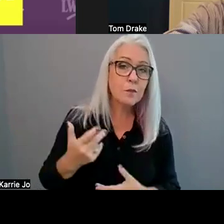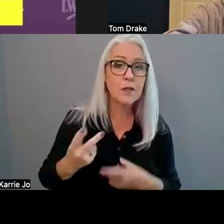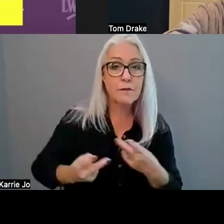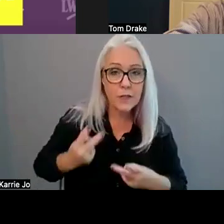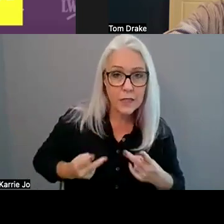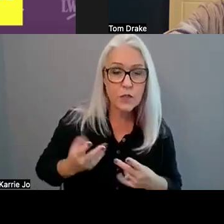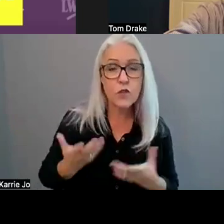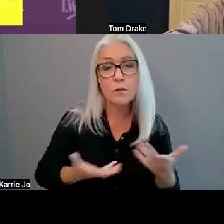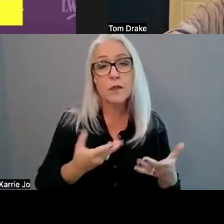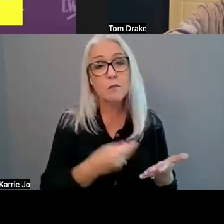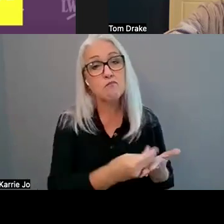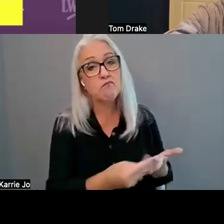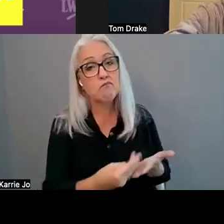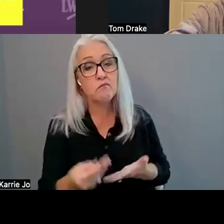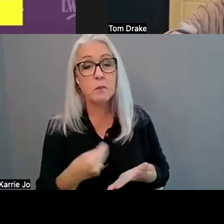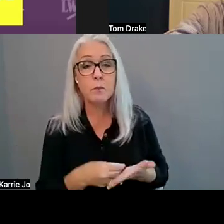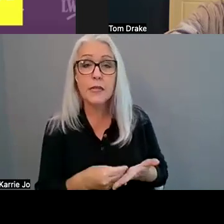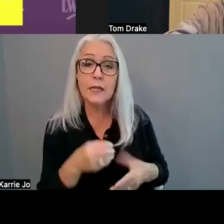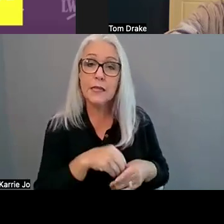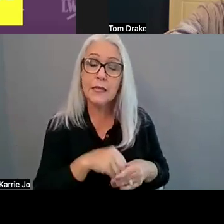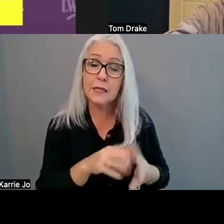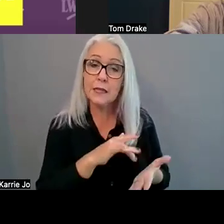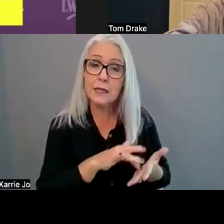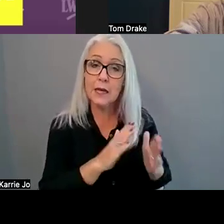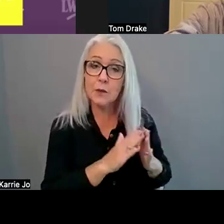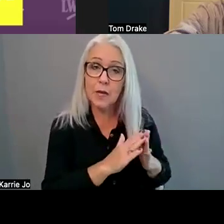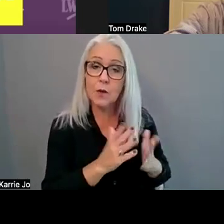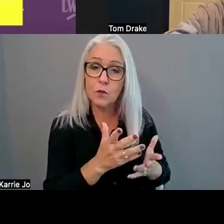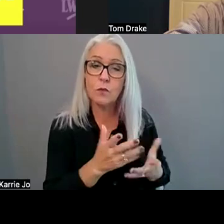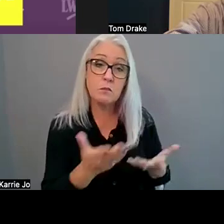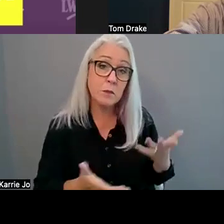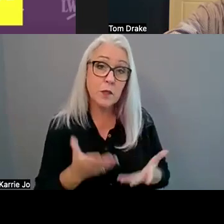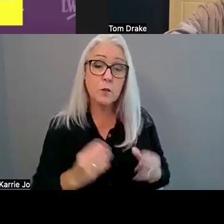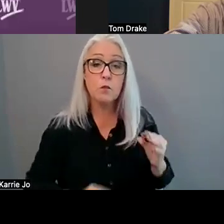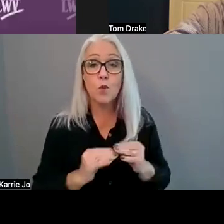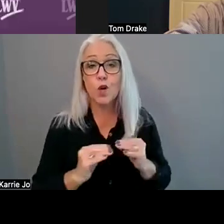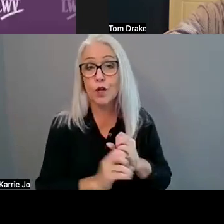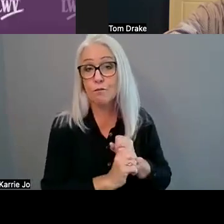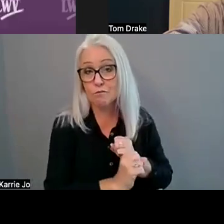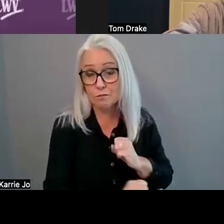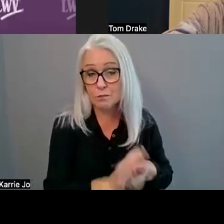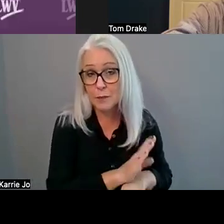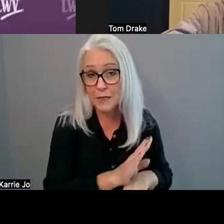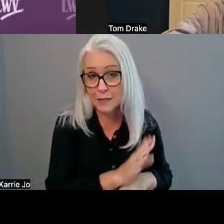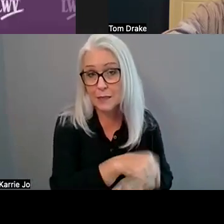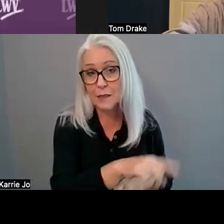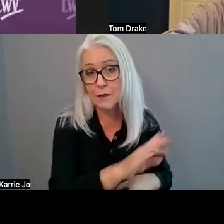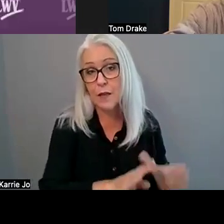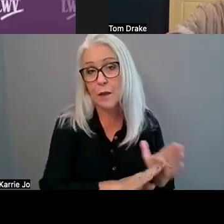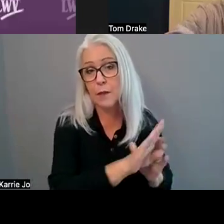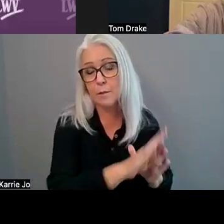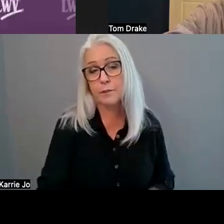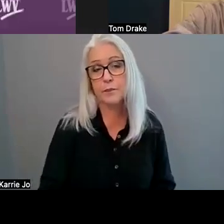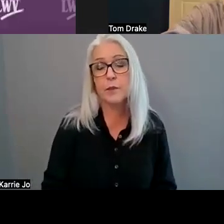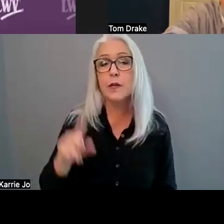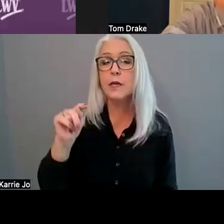downtown stores, and then that will attract more commercial development. Thank you. Tom? I agree